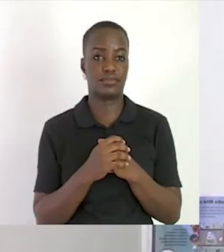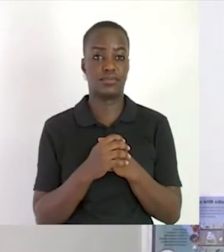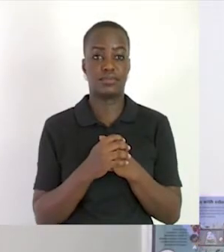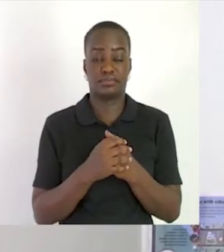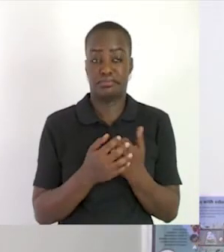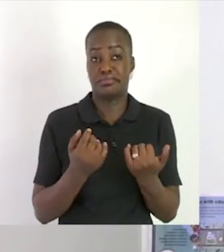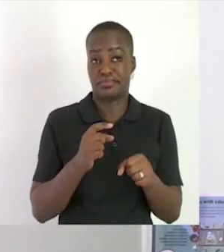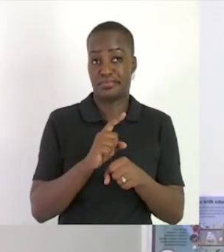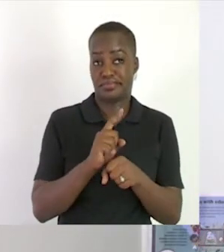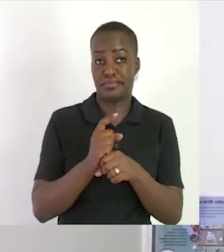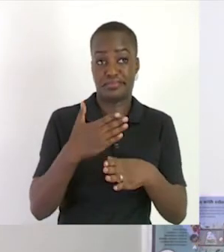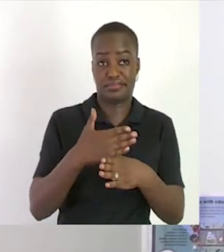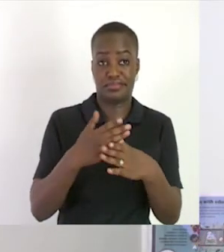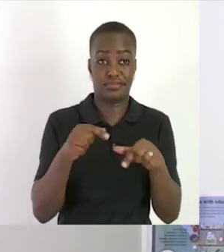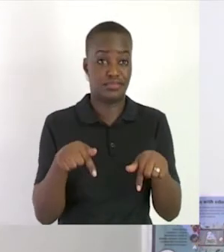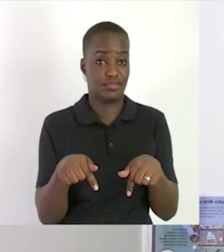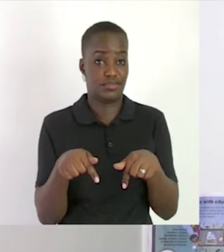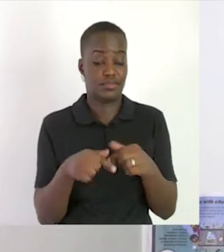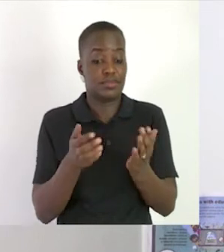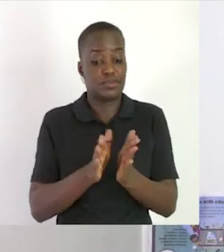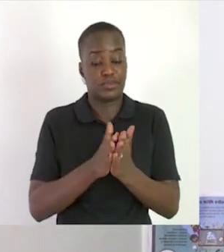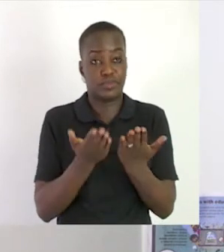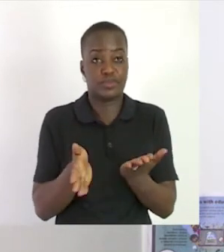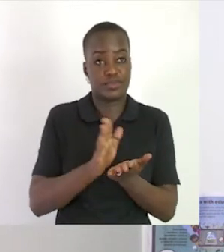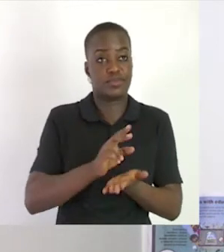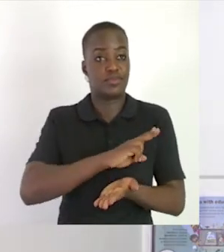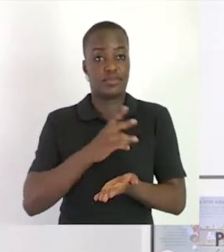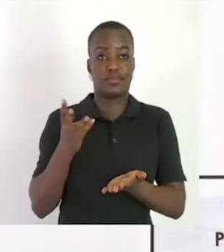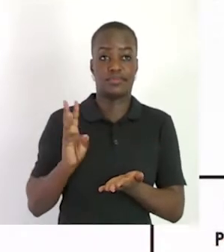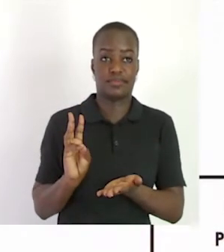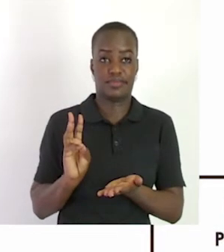For our first exercise, we are going to turn to page 26.